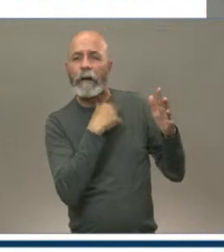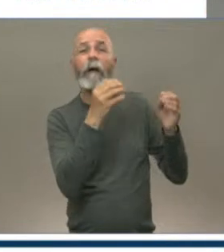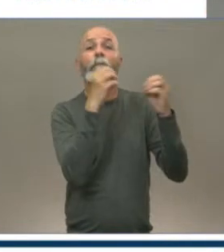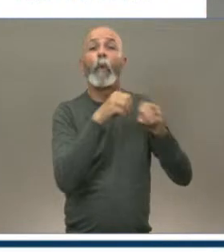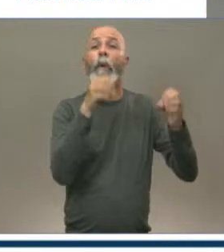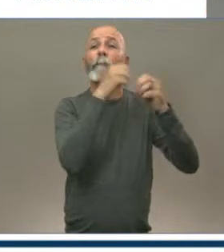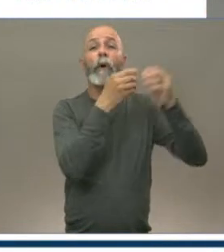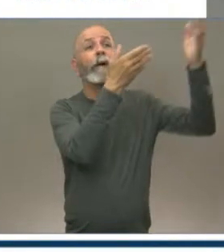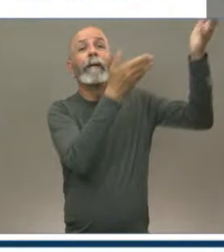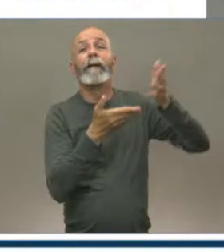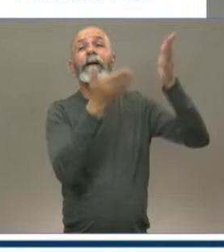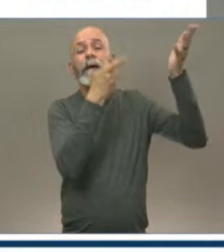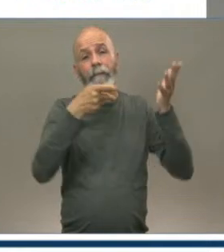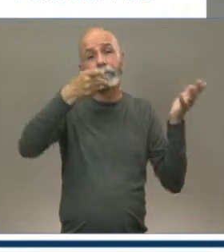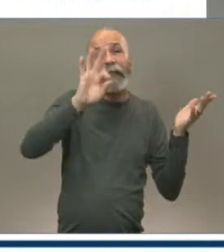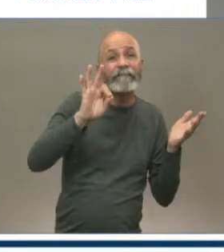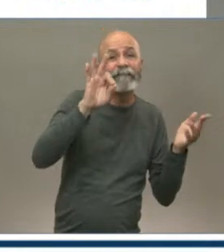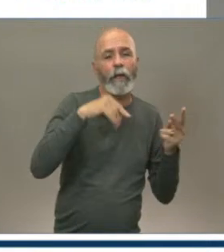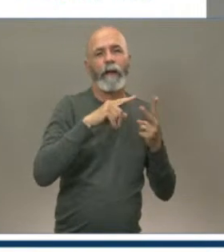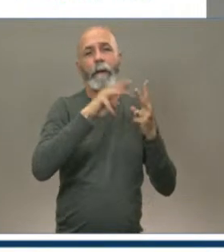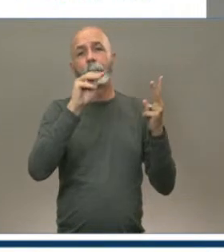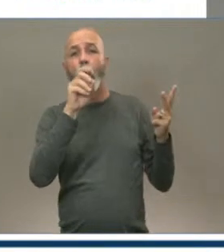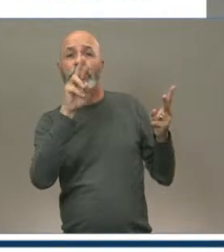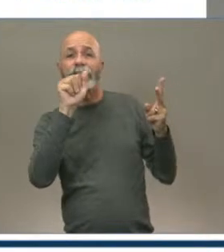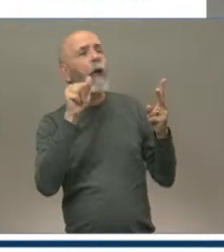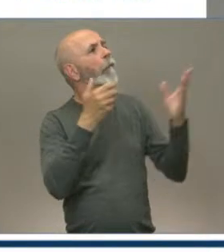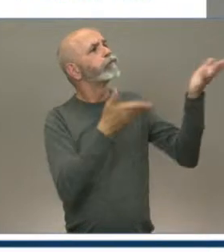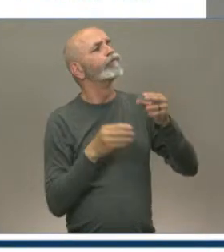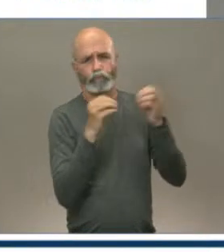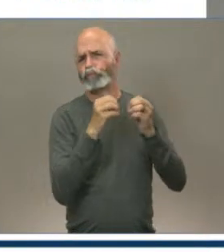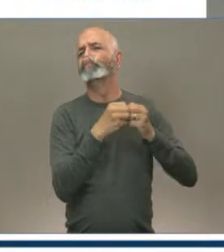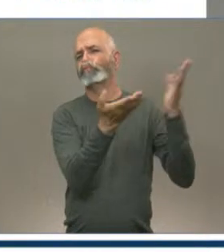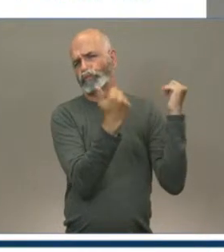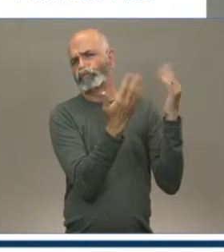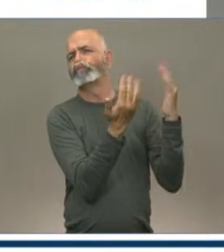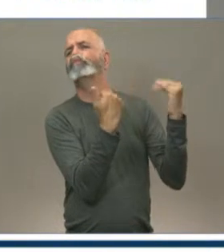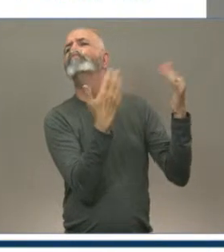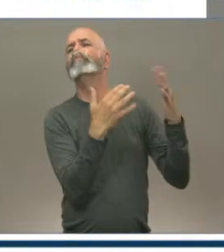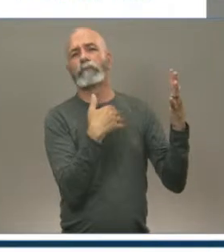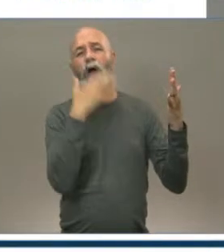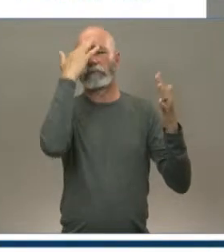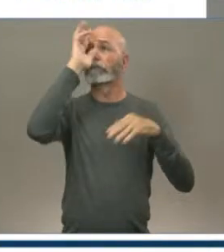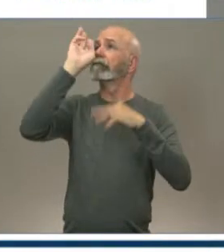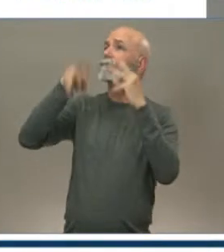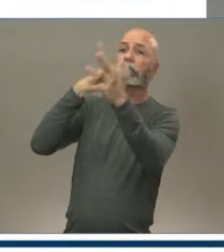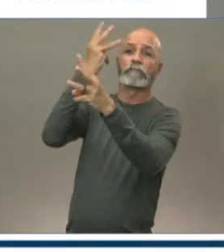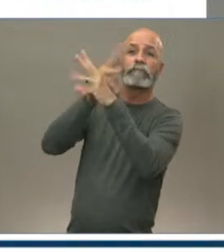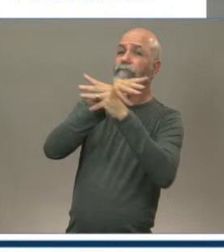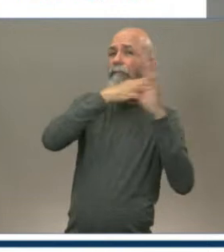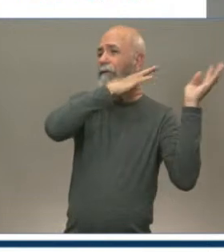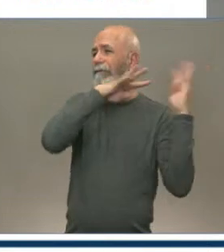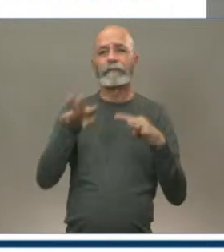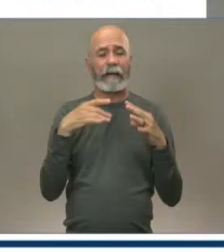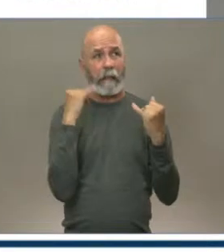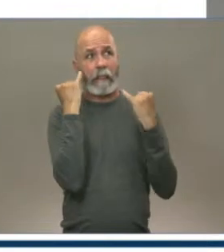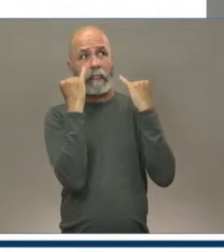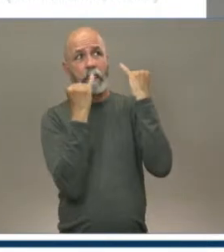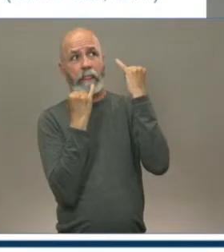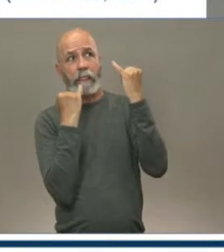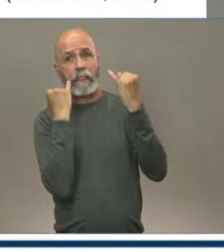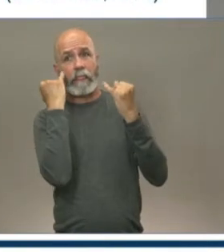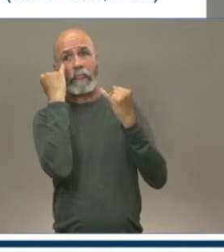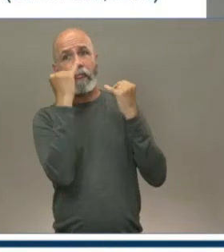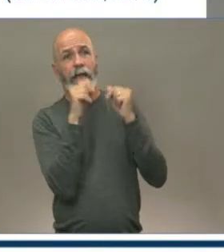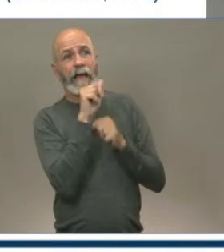Moderna. With a national and global concern around the serious side effect VIT, it is the best solution to move